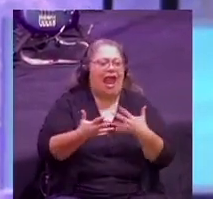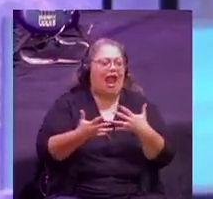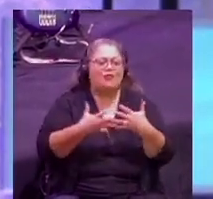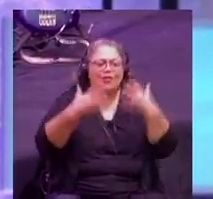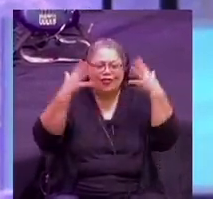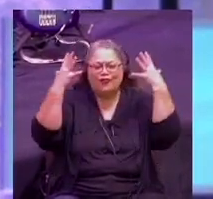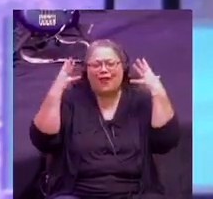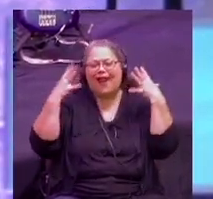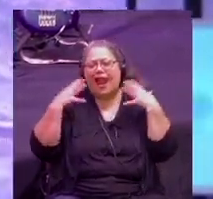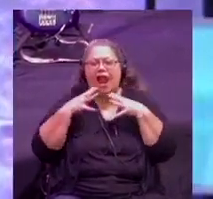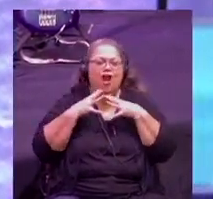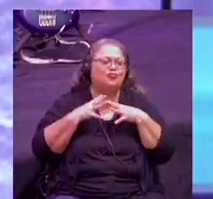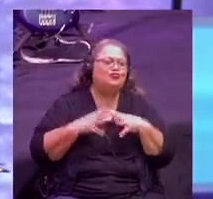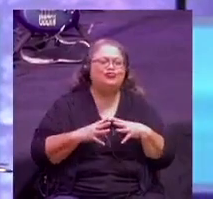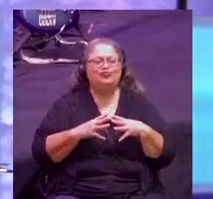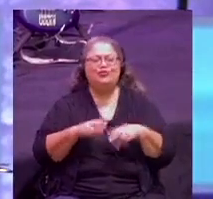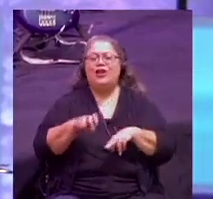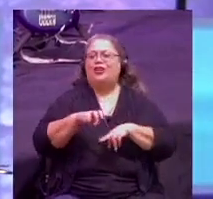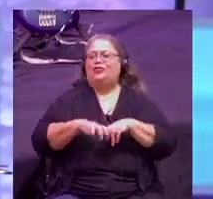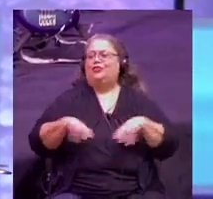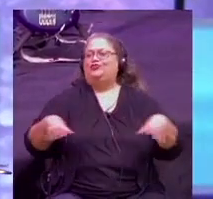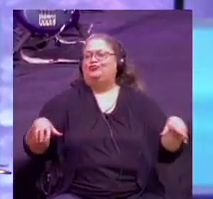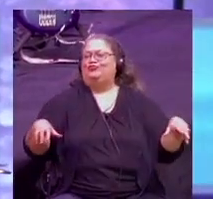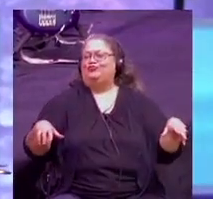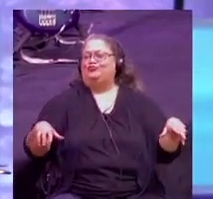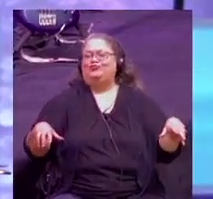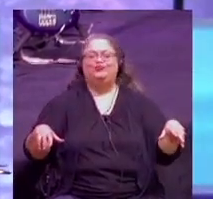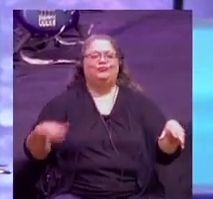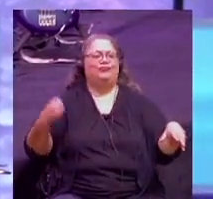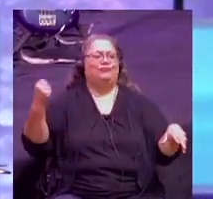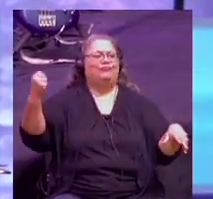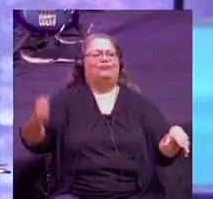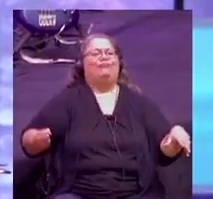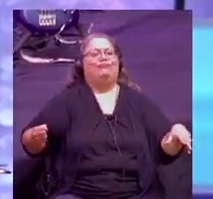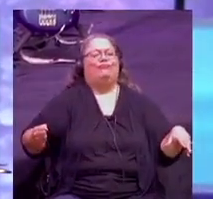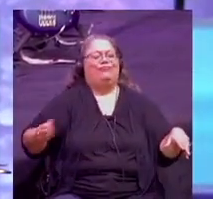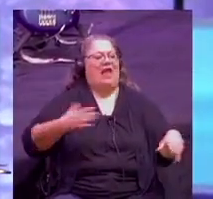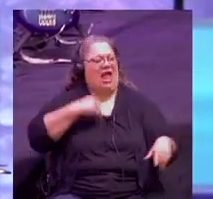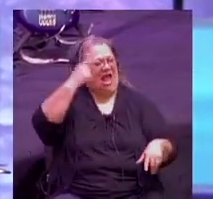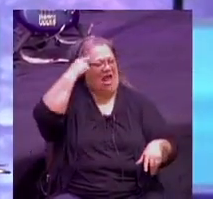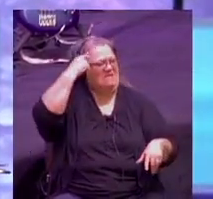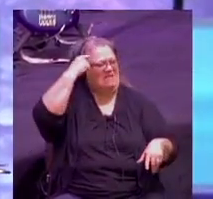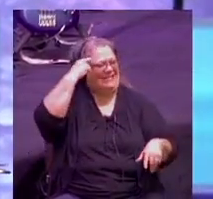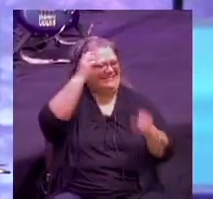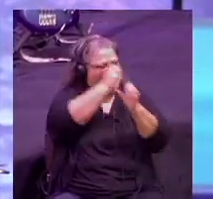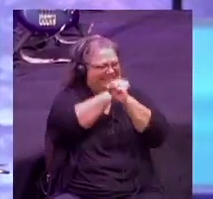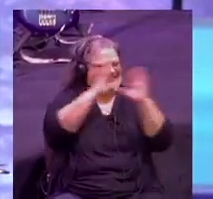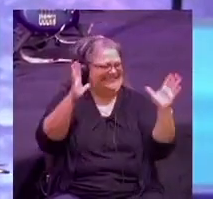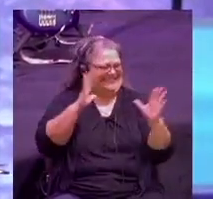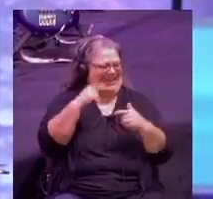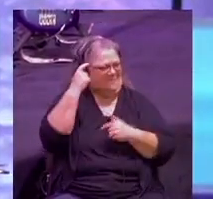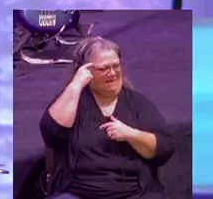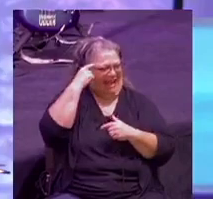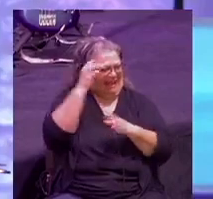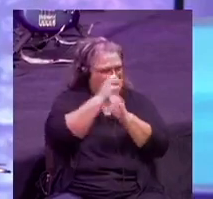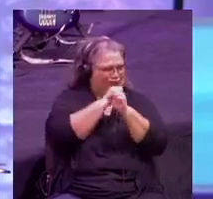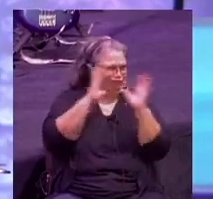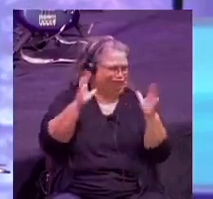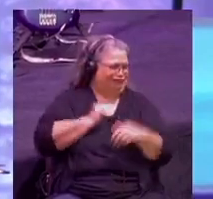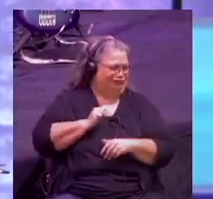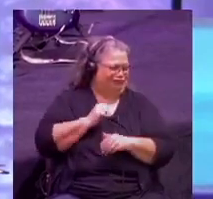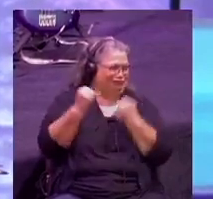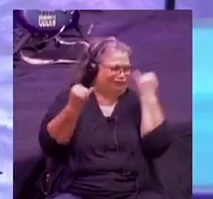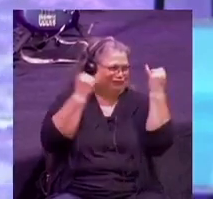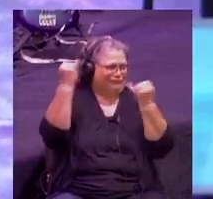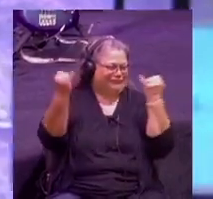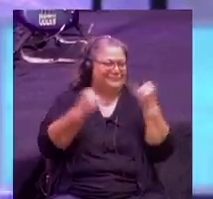beard and just kind of sits on his throne with his scepter. That's what I see as God the Father. That's the mental image I have of him. I have a